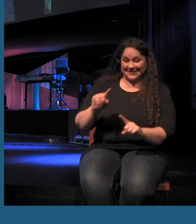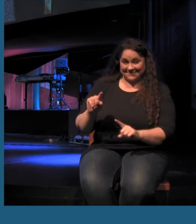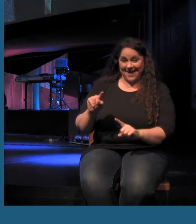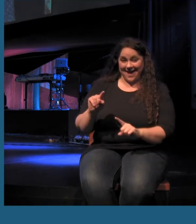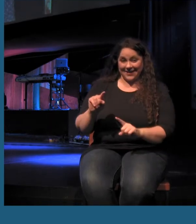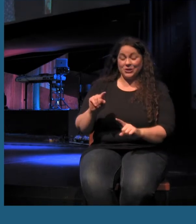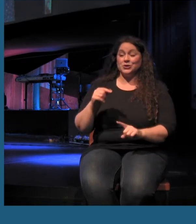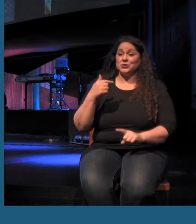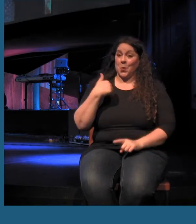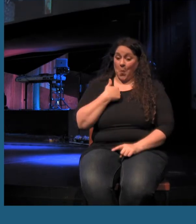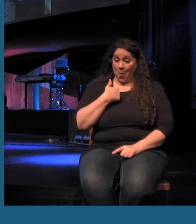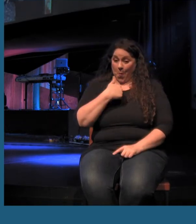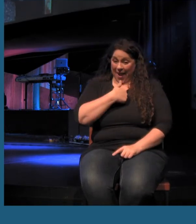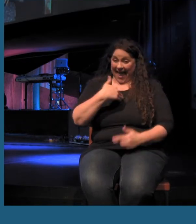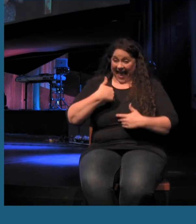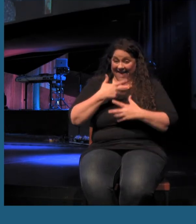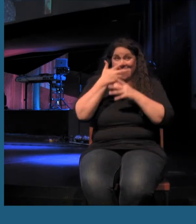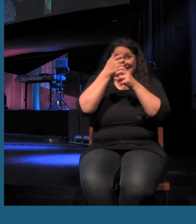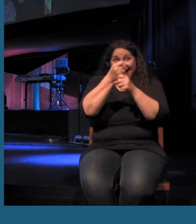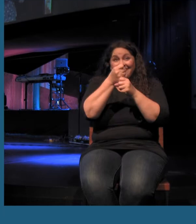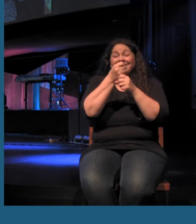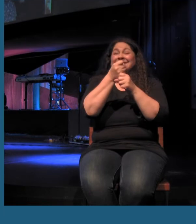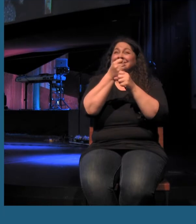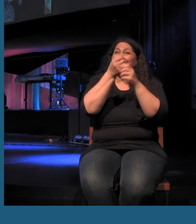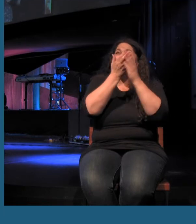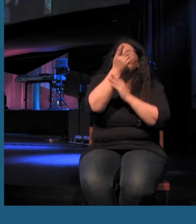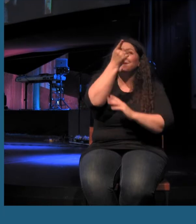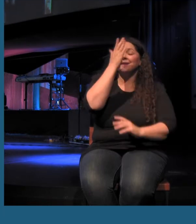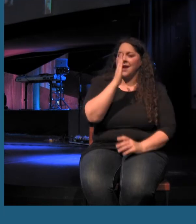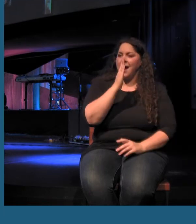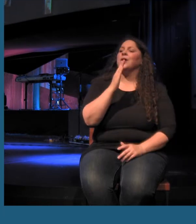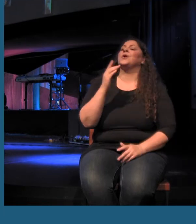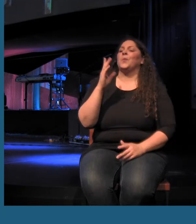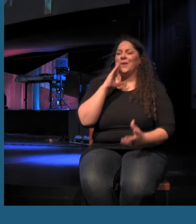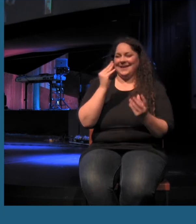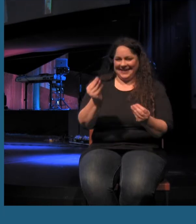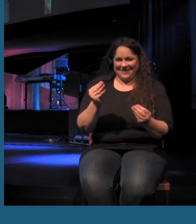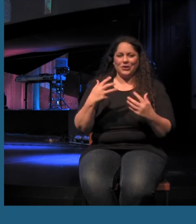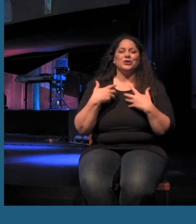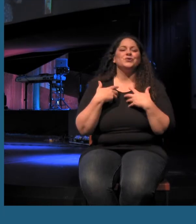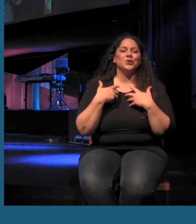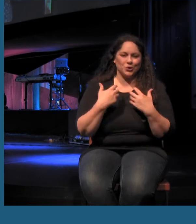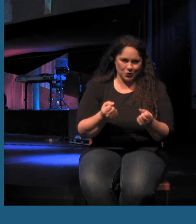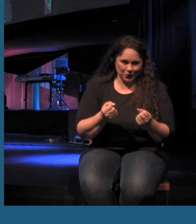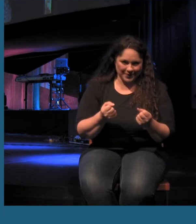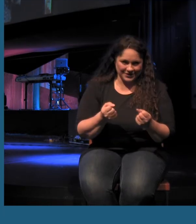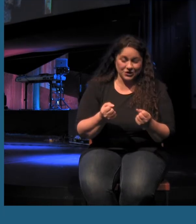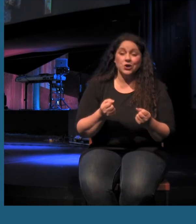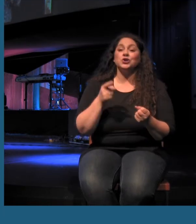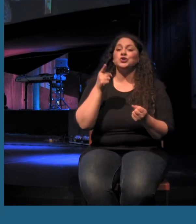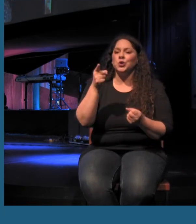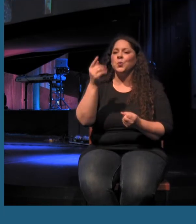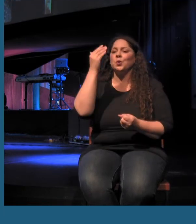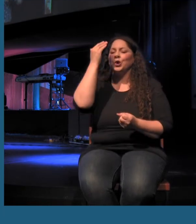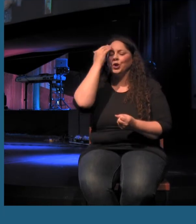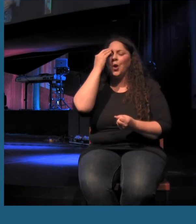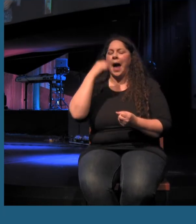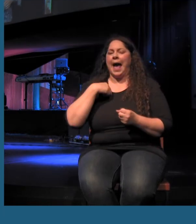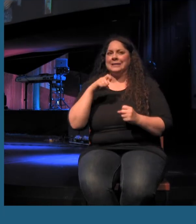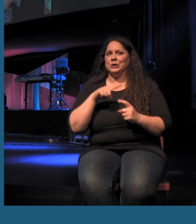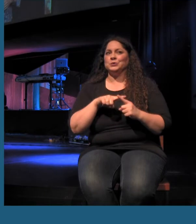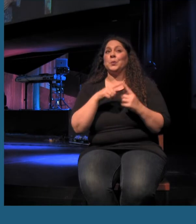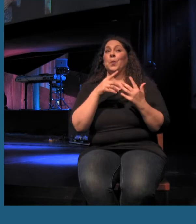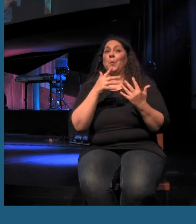confidence in God today, when we have our confidence in God, it will give us courage to either wait, ask, or